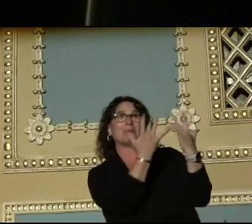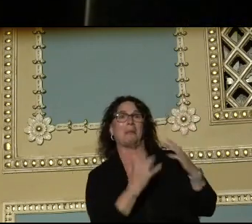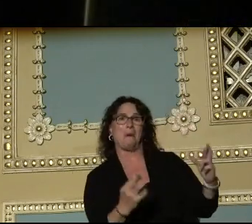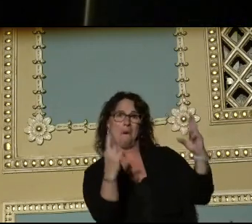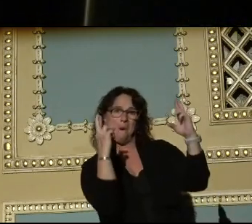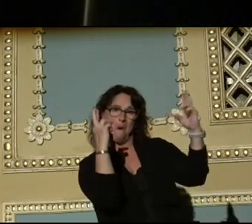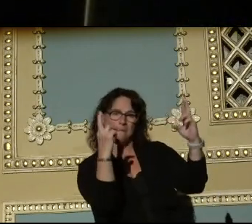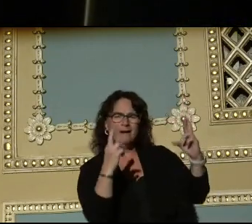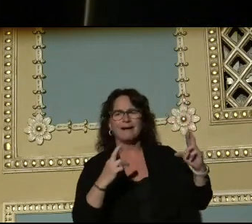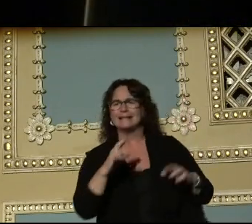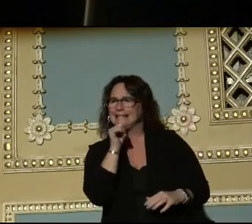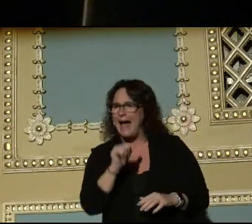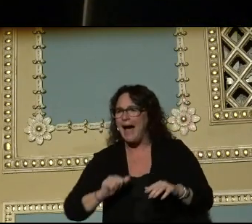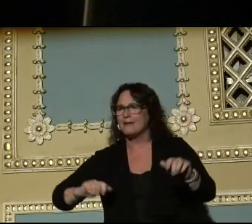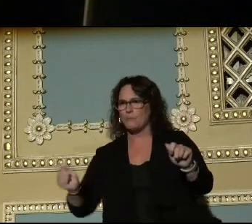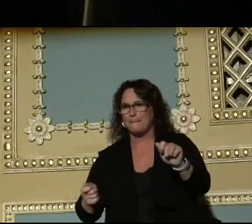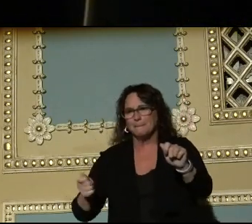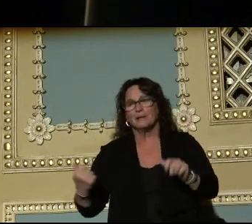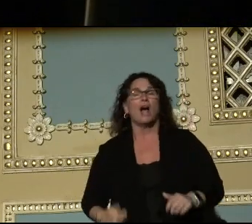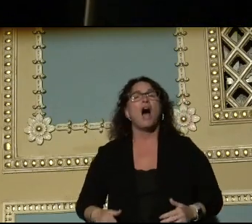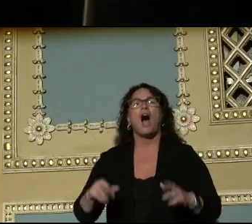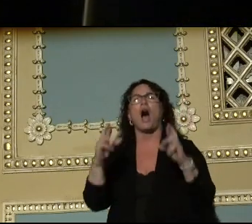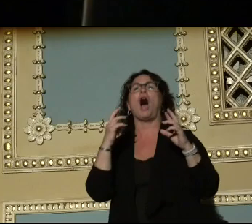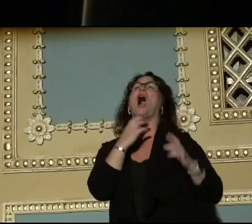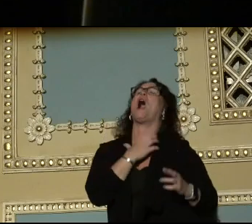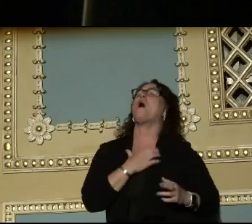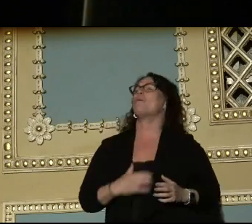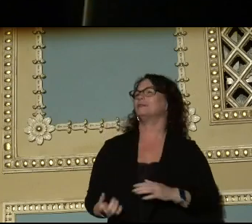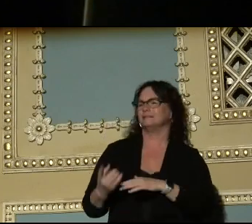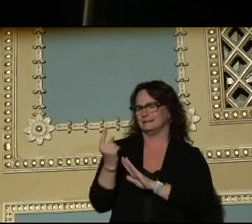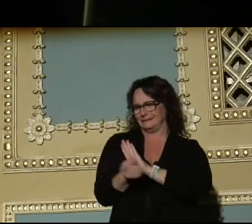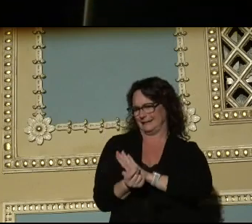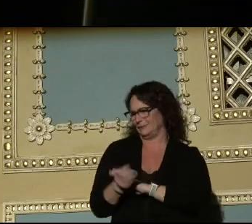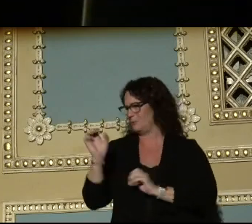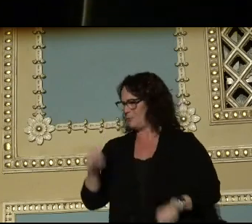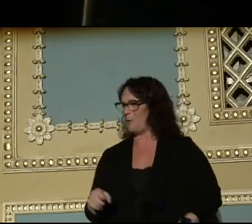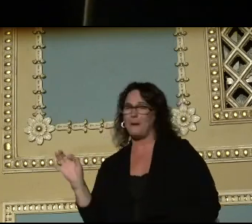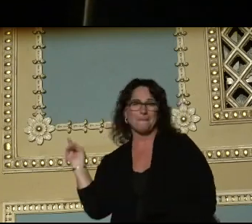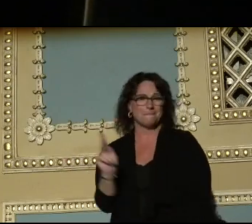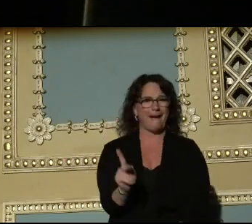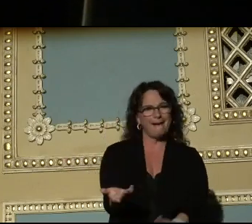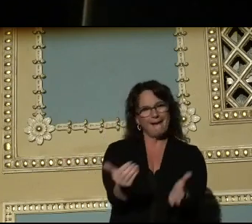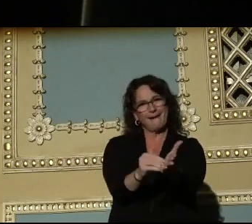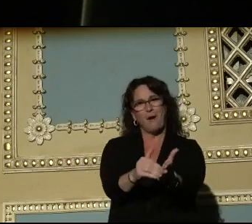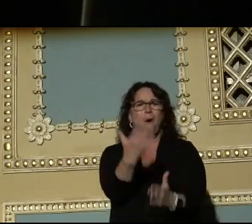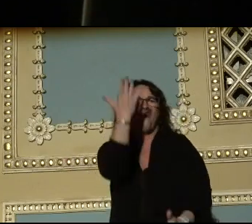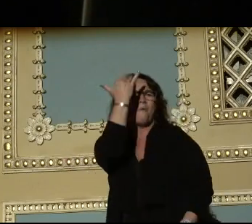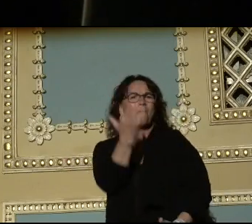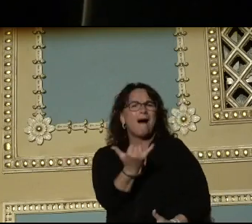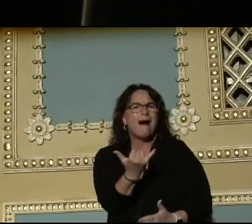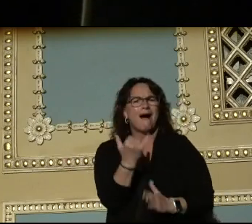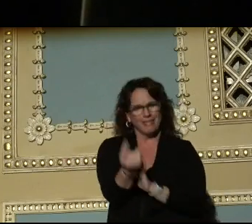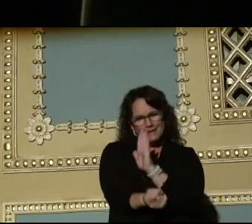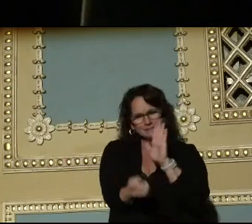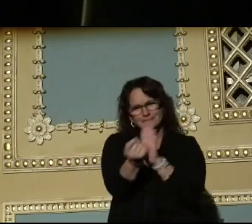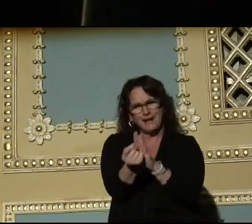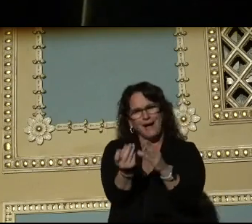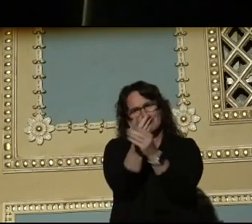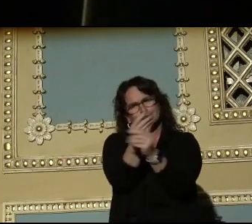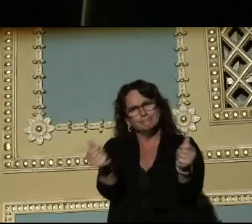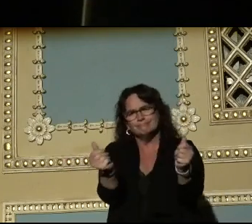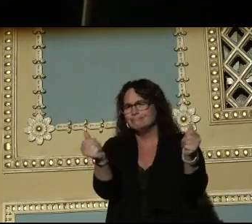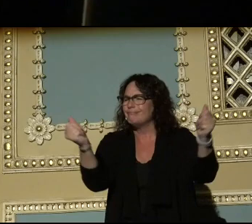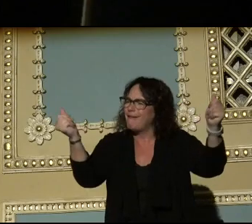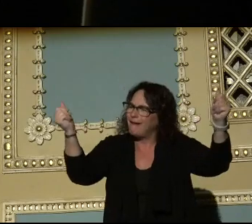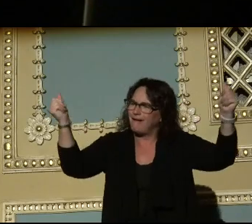those days could come back once more. Why did those days ever have to go?